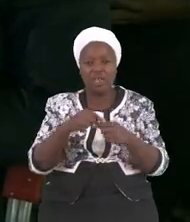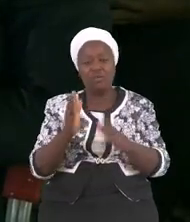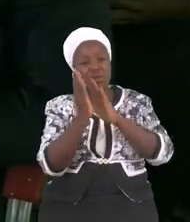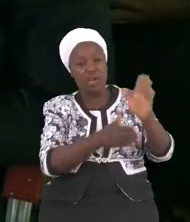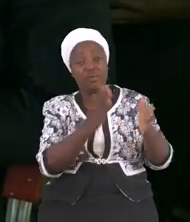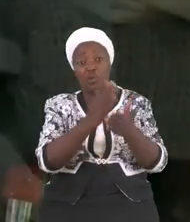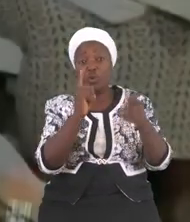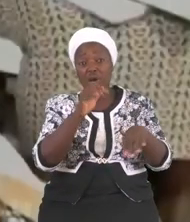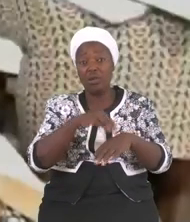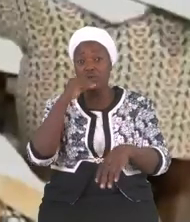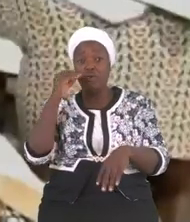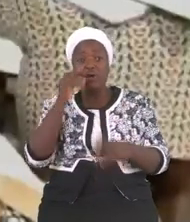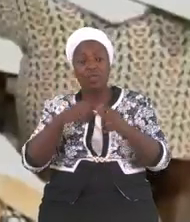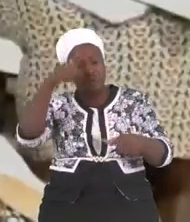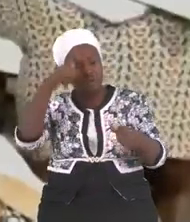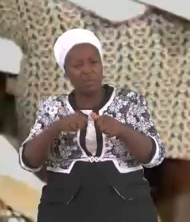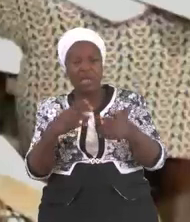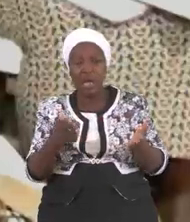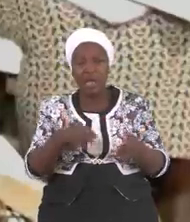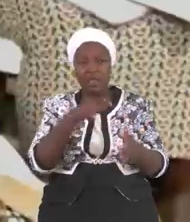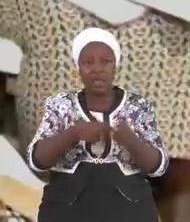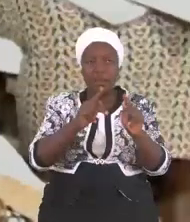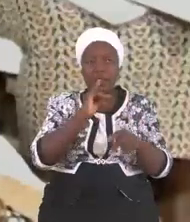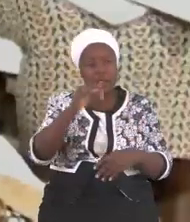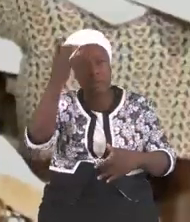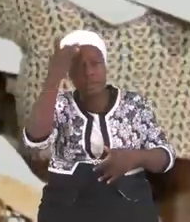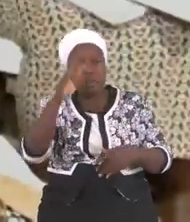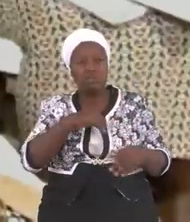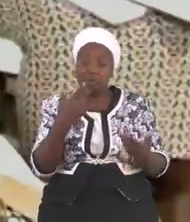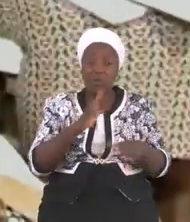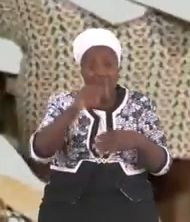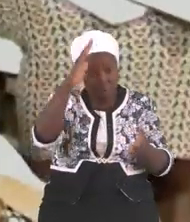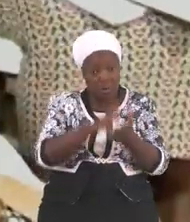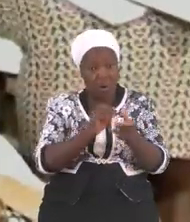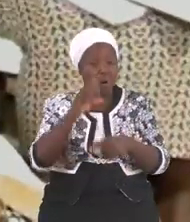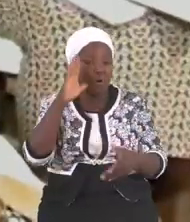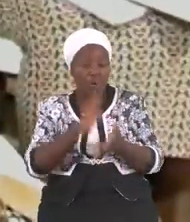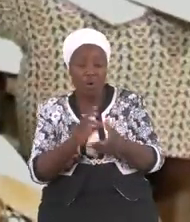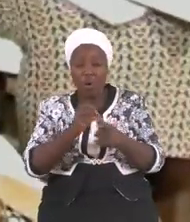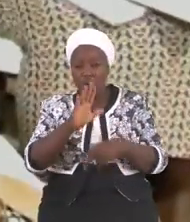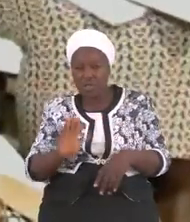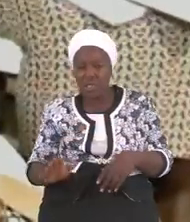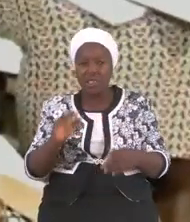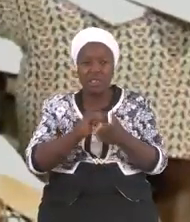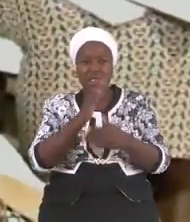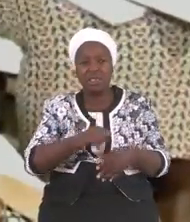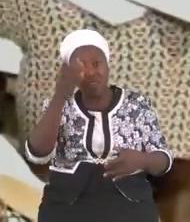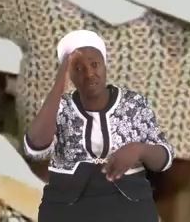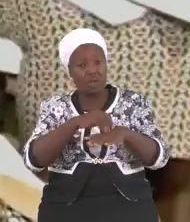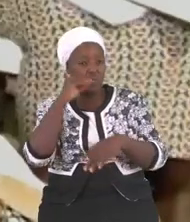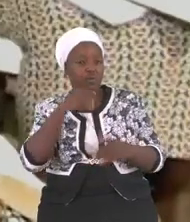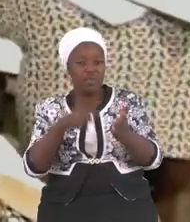you remember, is that your mother? Is that your wife? Is that your husband? Is that that child that is bedridden?